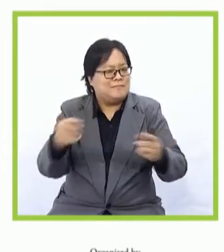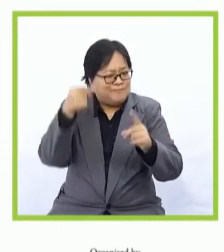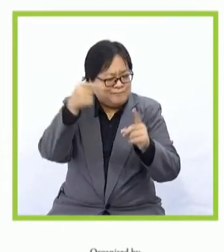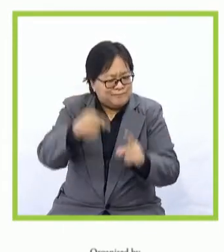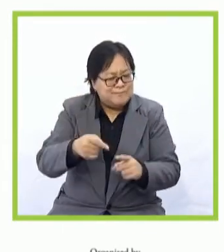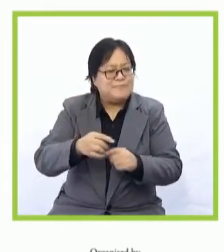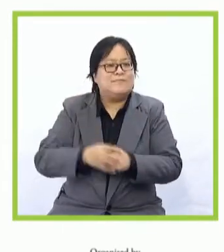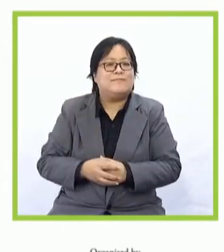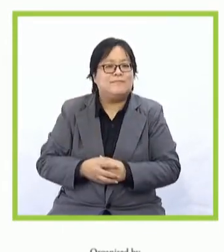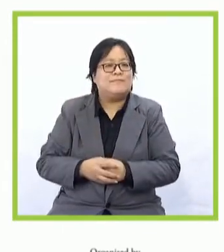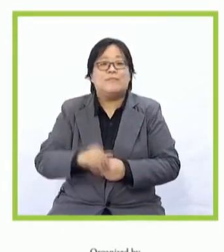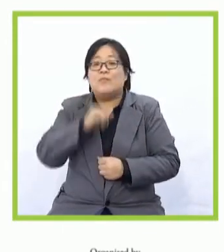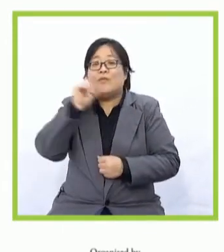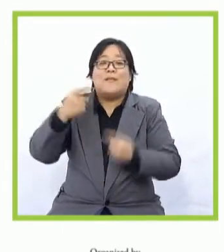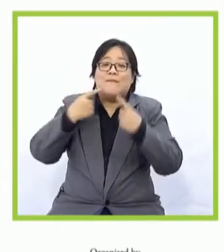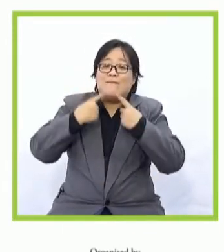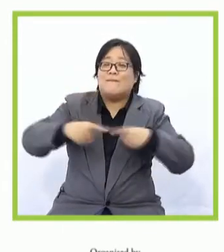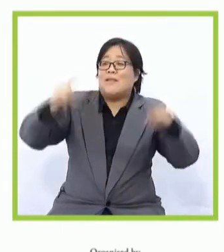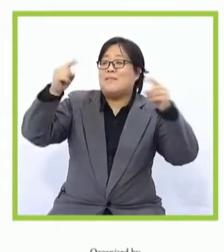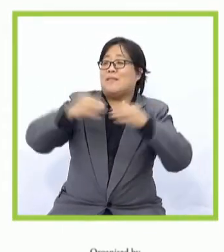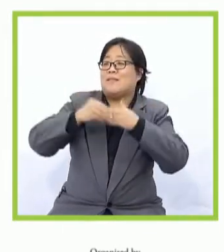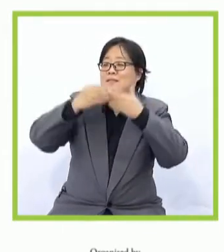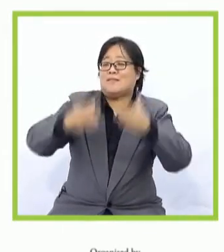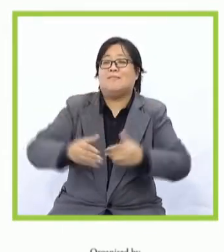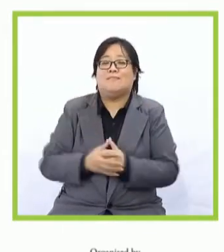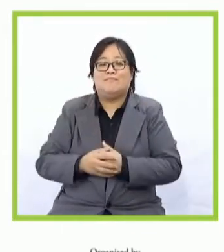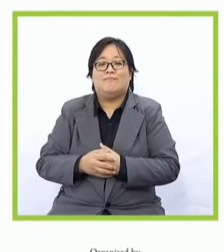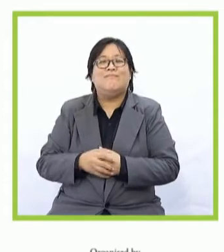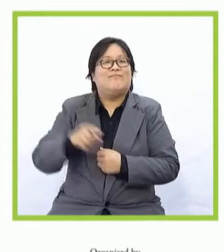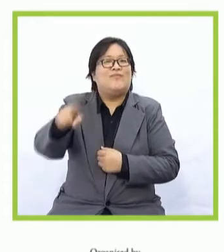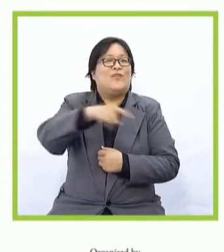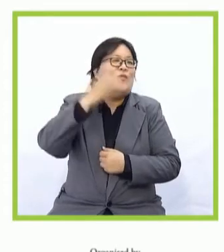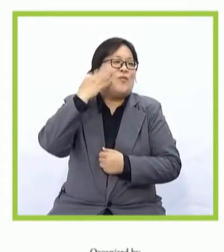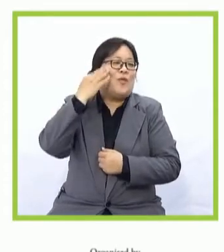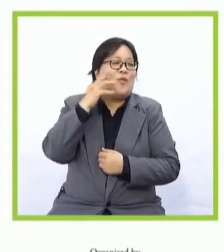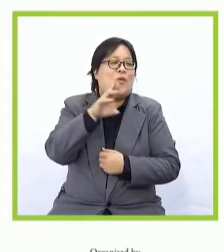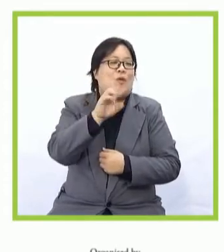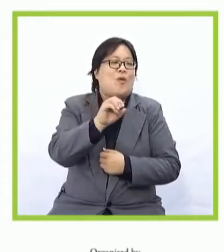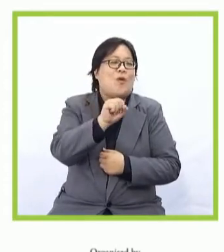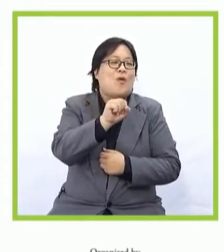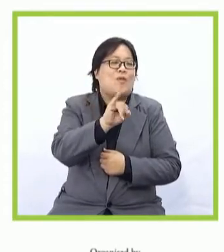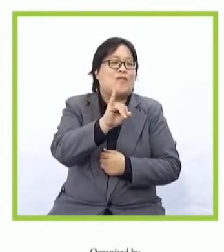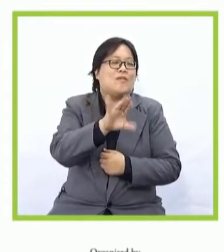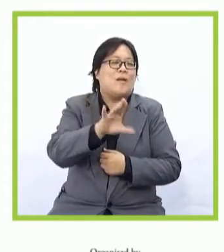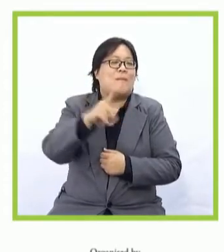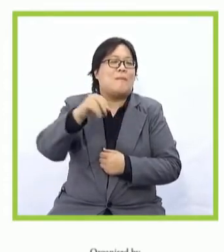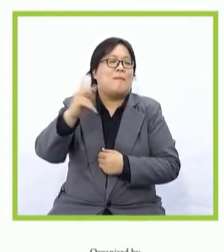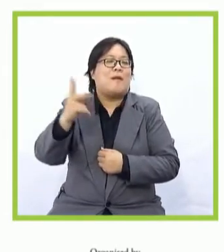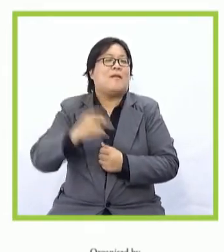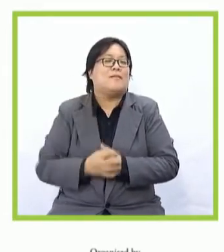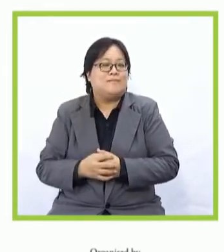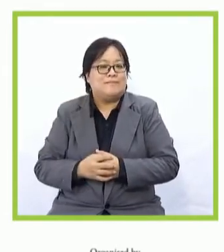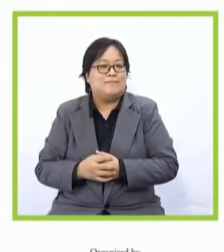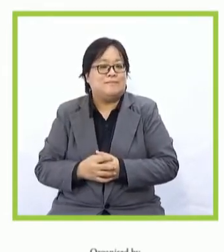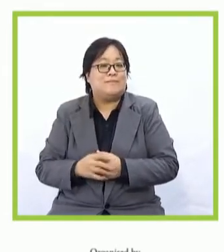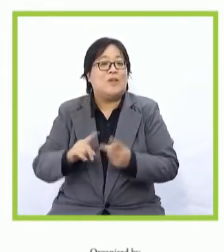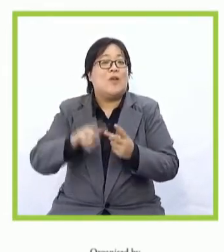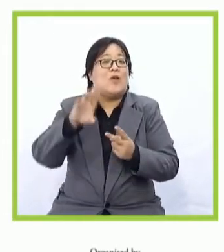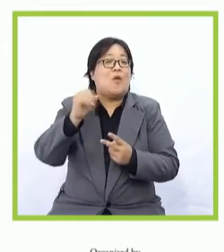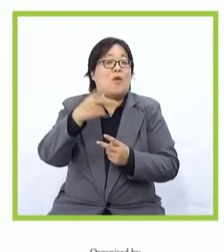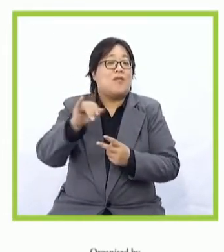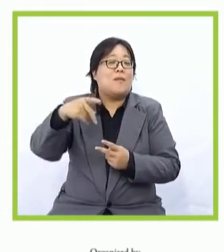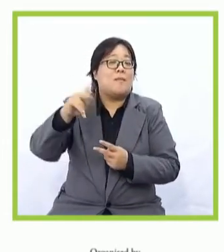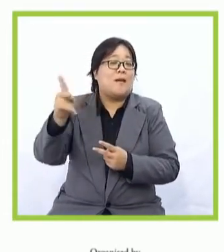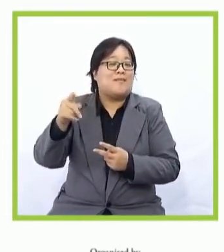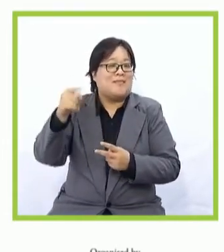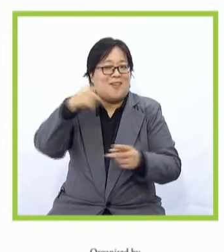about the famous leaders. A lot of people know the story of Rosa Parks, or they think it's the story of Rosa Parks. This is the